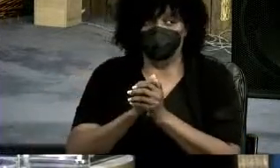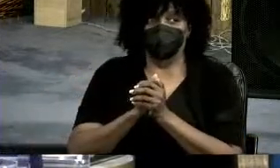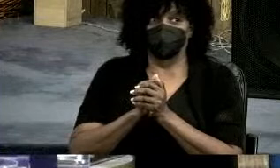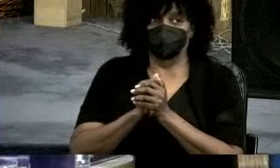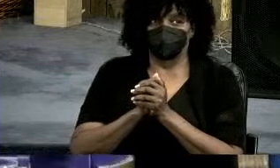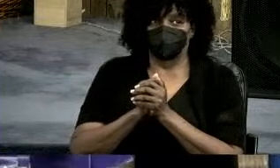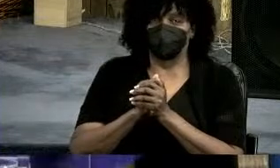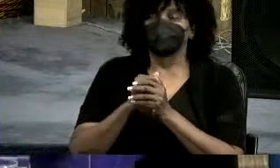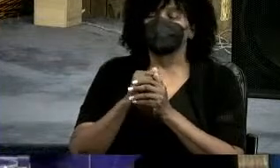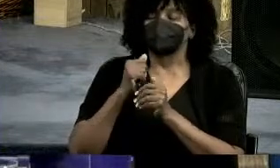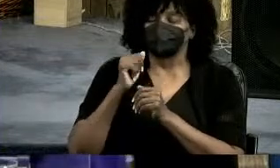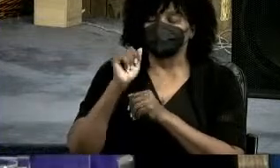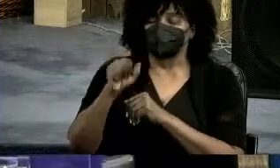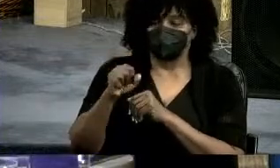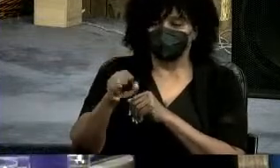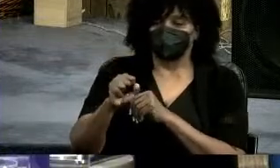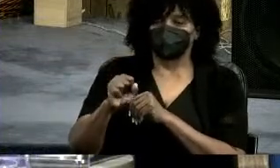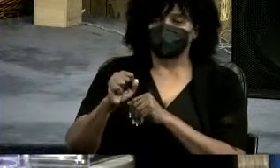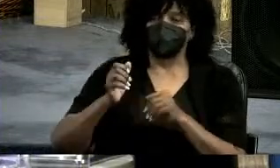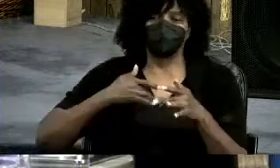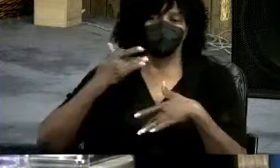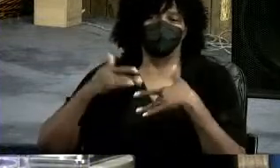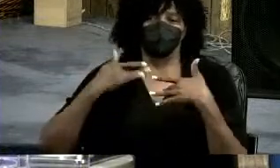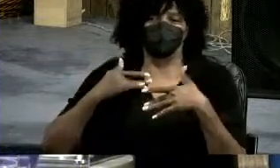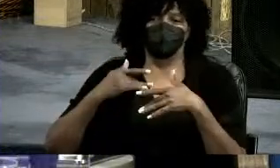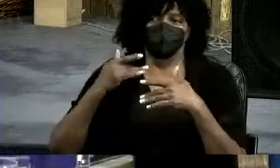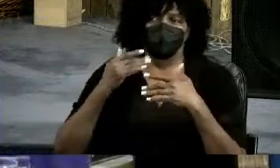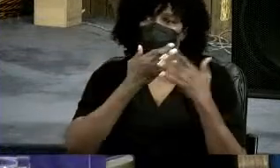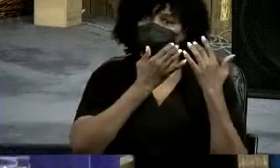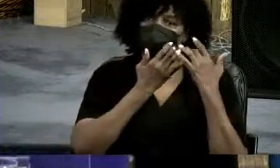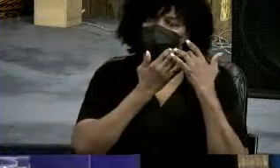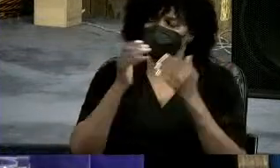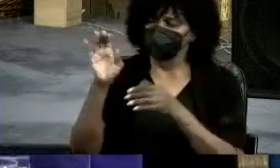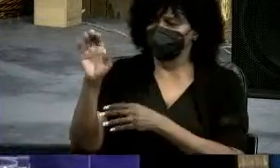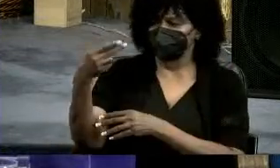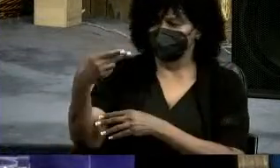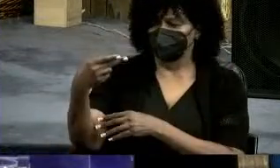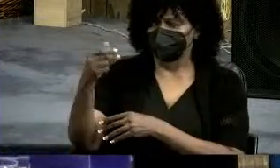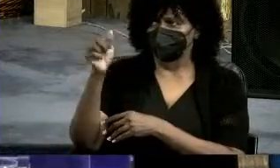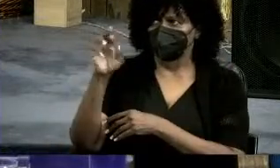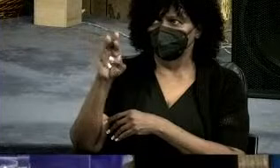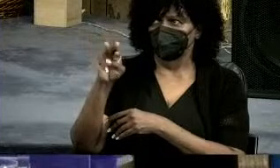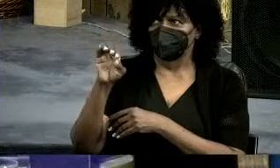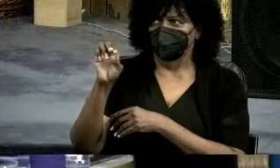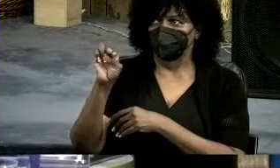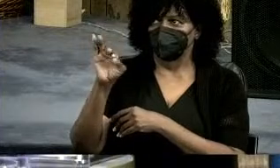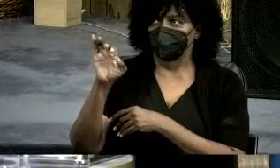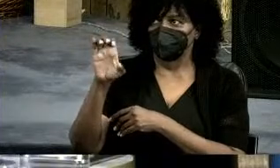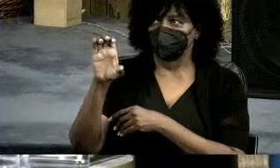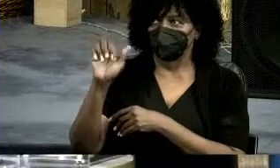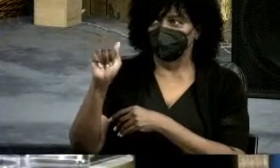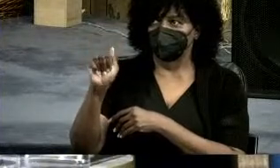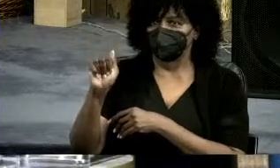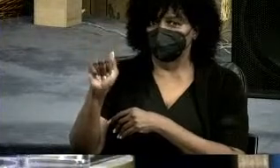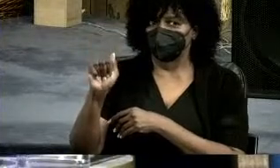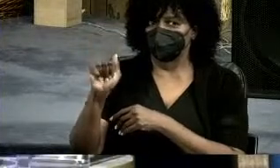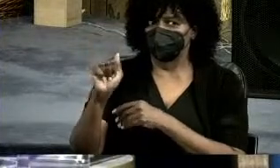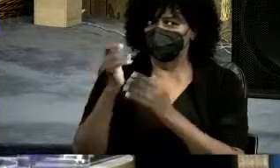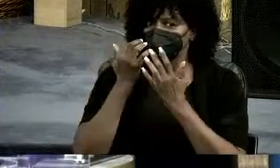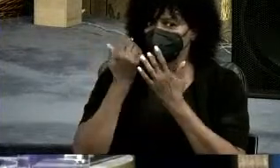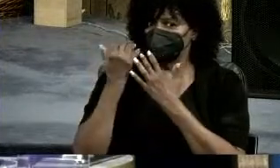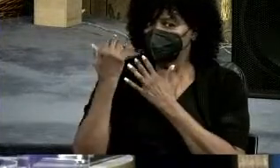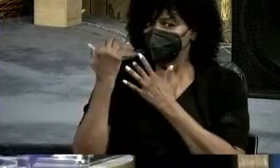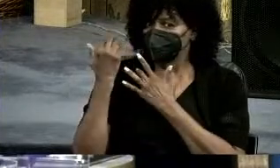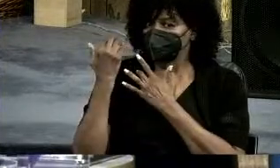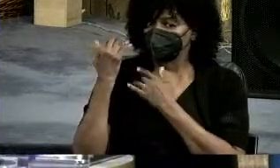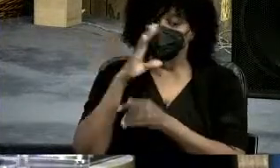in. But he played the harmonica. I didn't know he could do that. He played me a couple of songs. We had devotion. We had a good